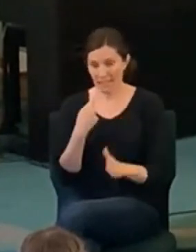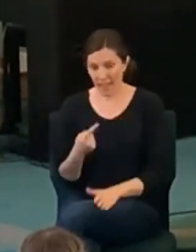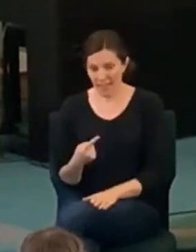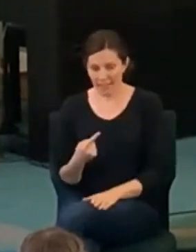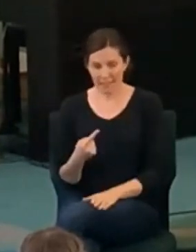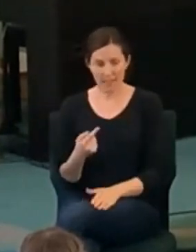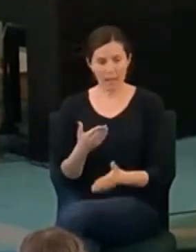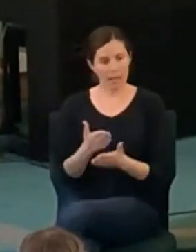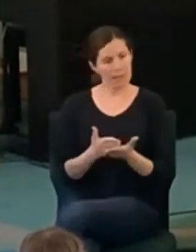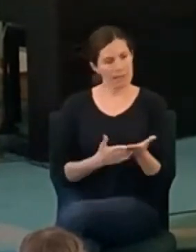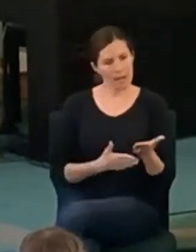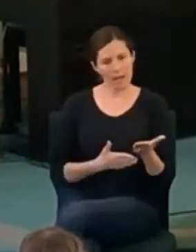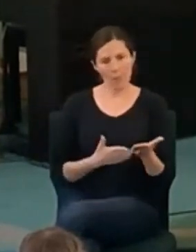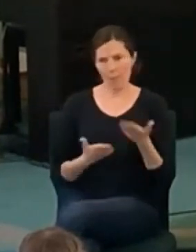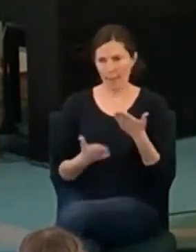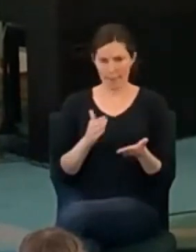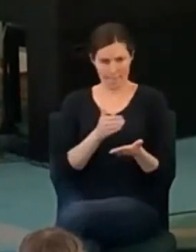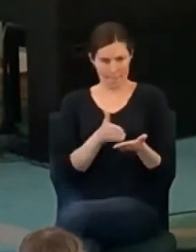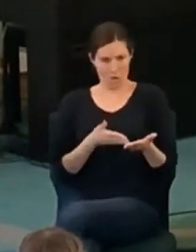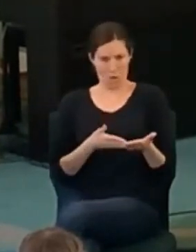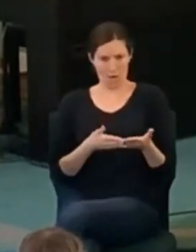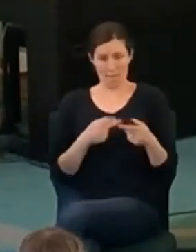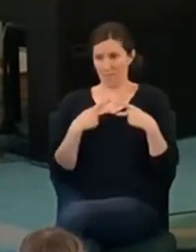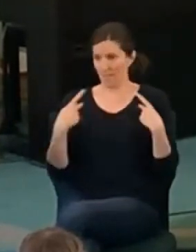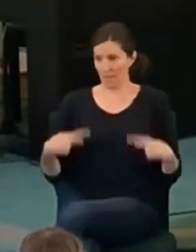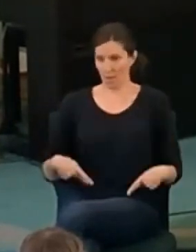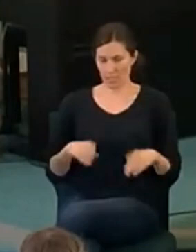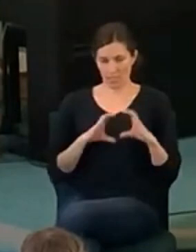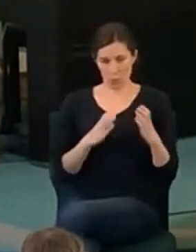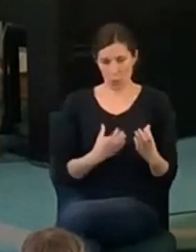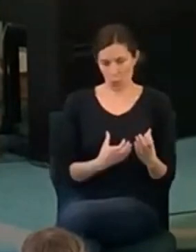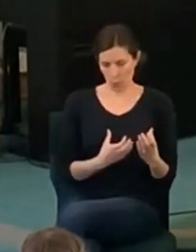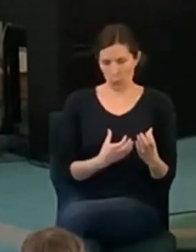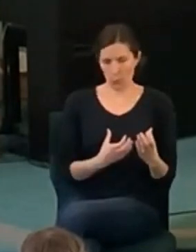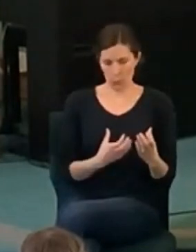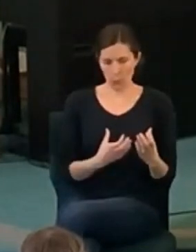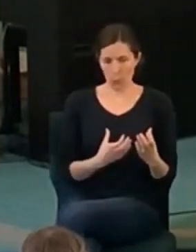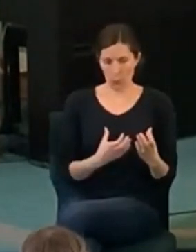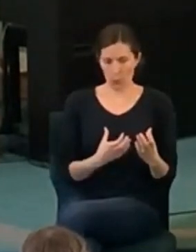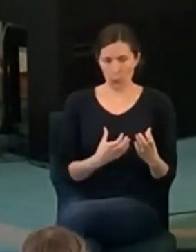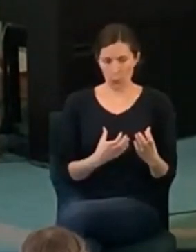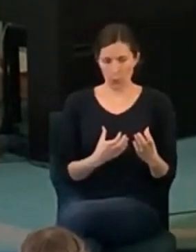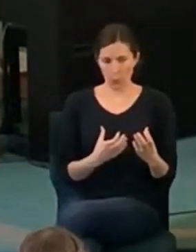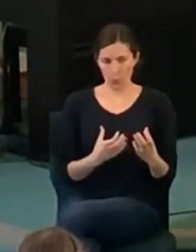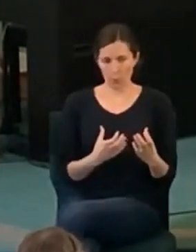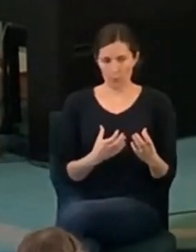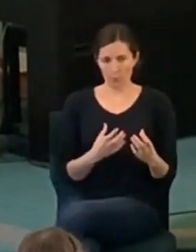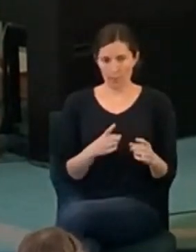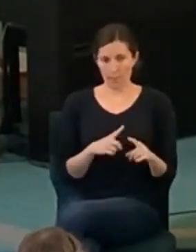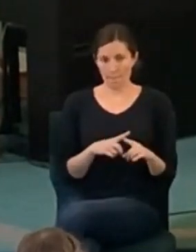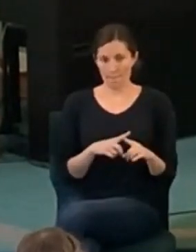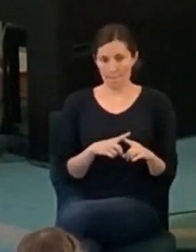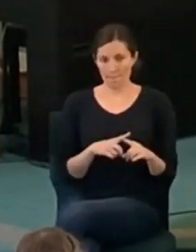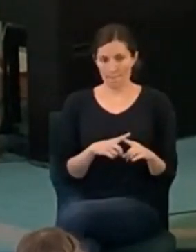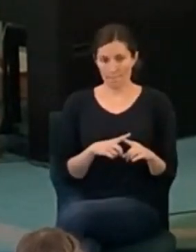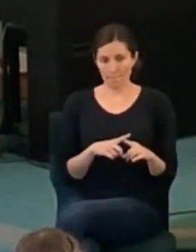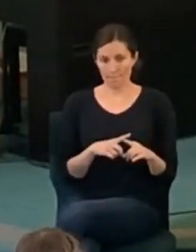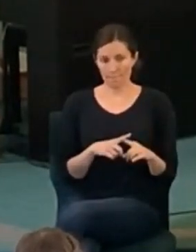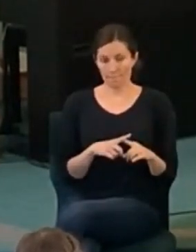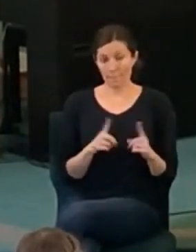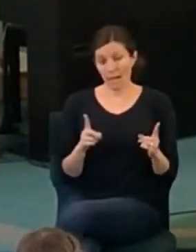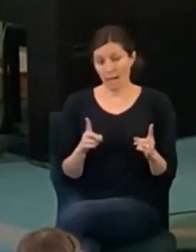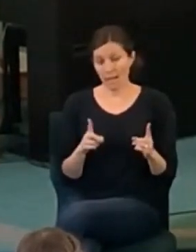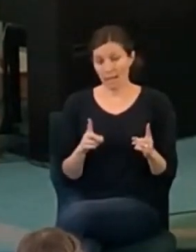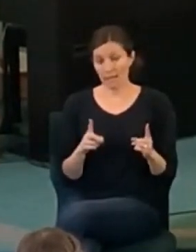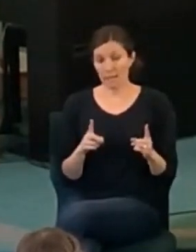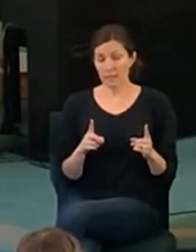the NLT, teachers of religious law. So they were part of the group that made copies of the Old Testament, but also were teaching it